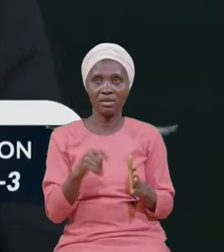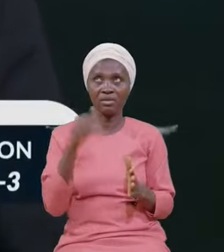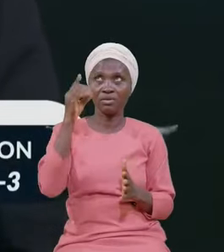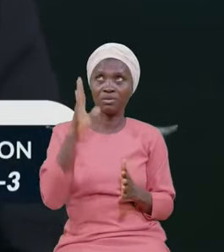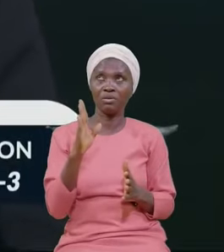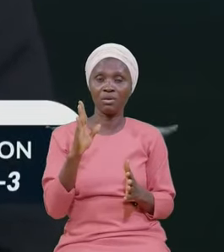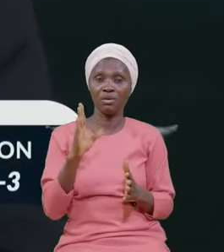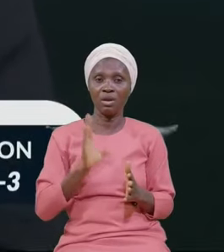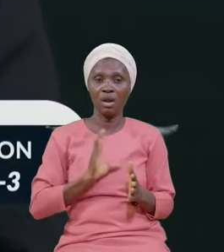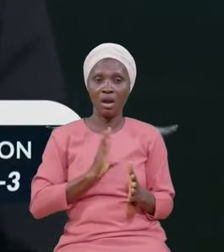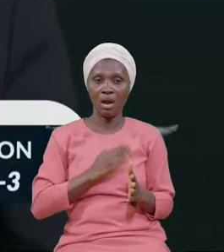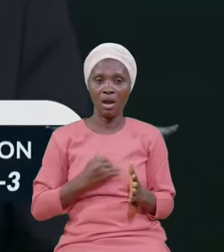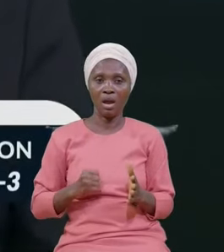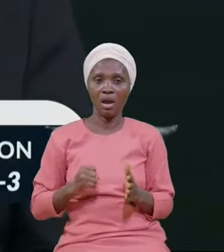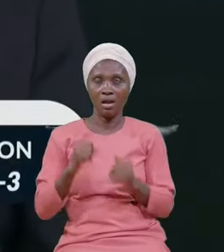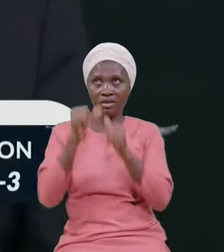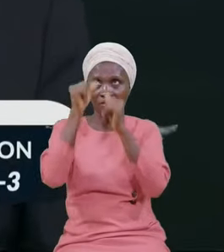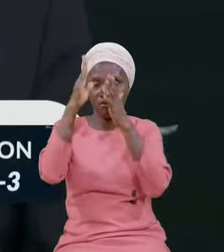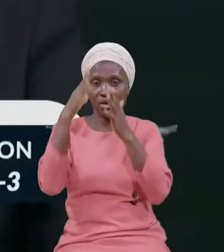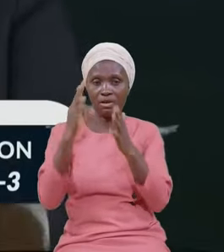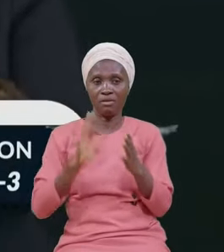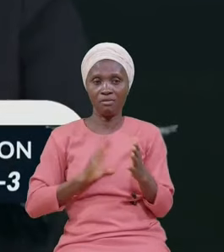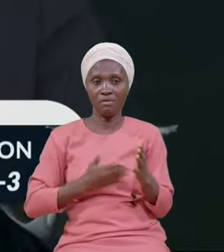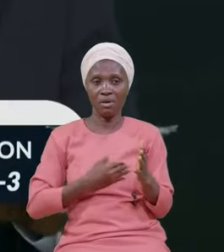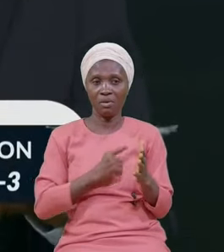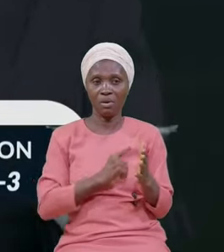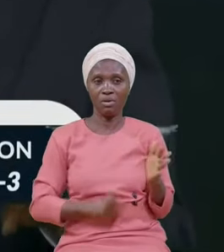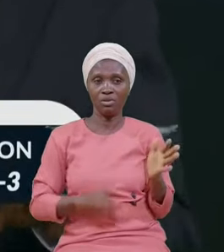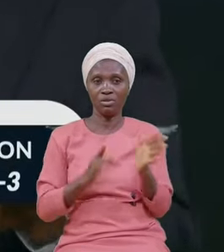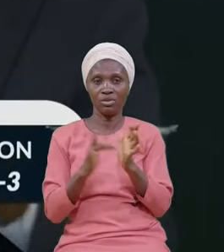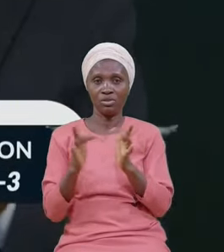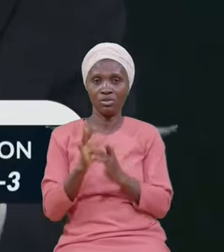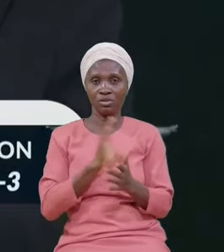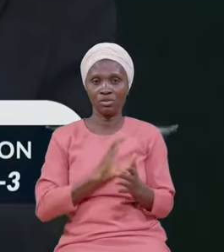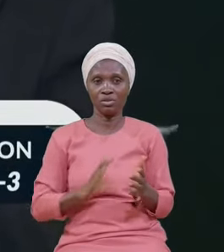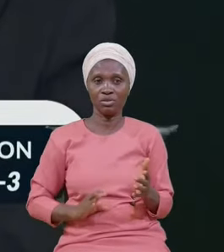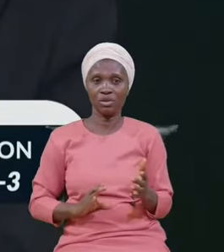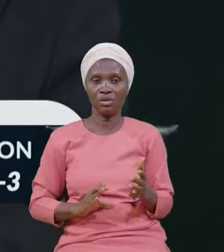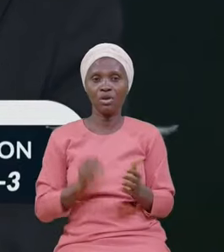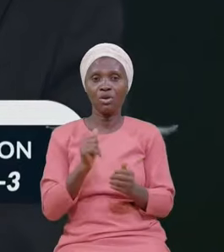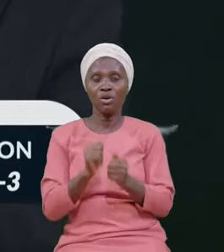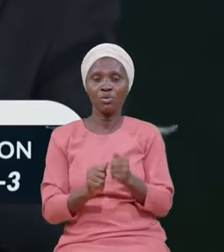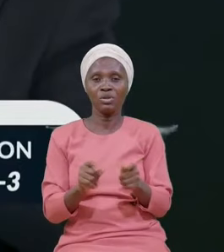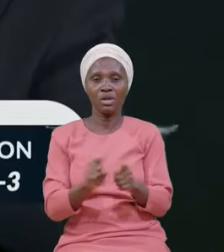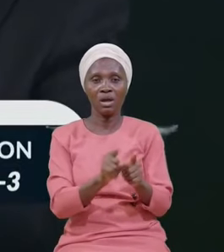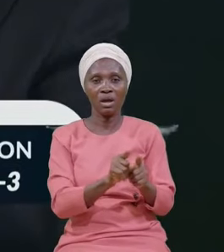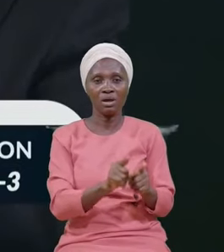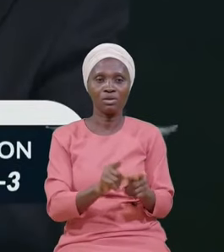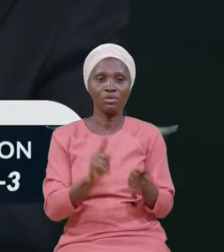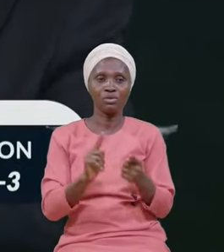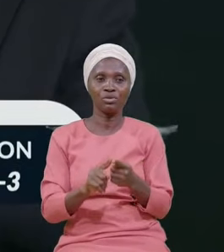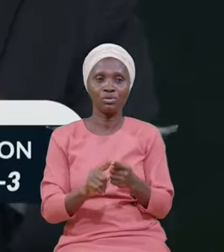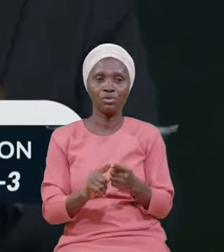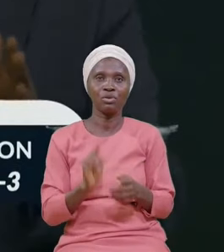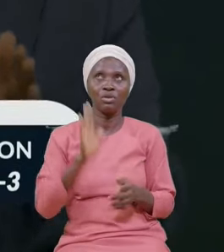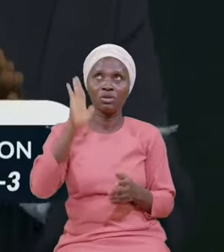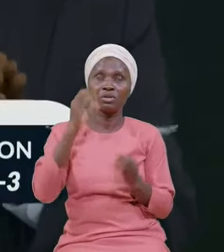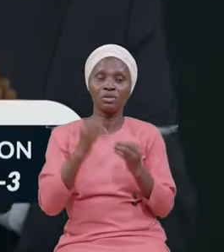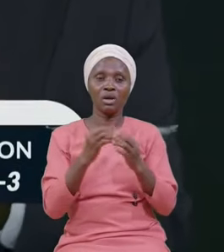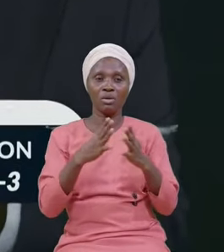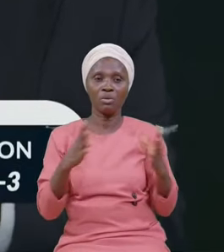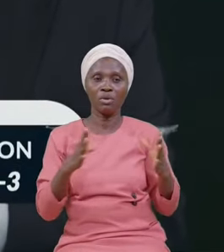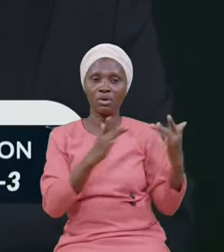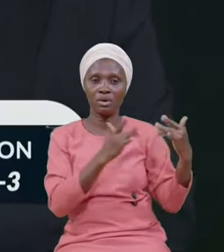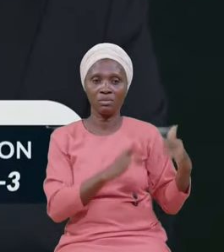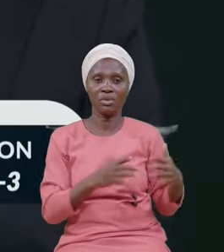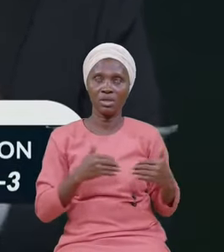father of our Lord Jesus Christ which according to His abundant Mercy has